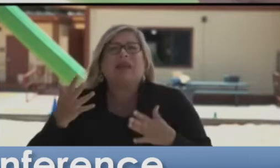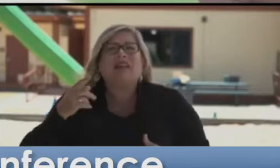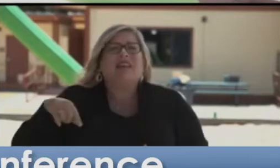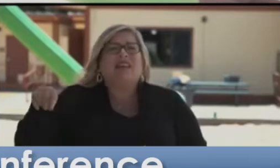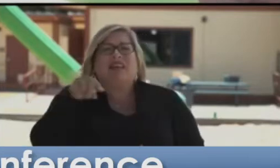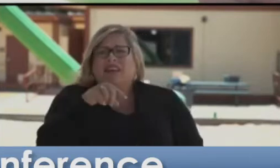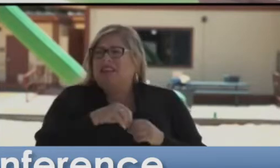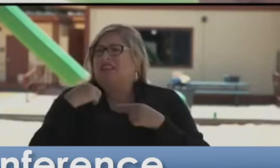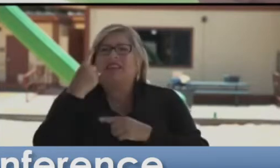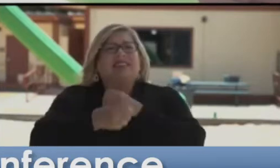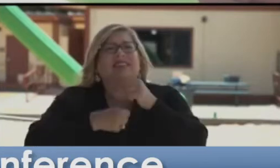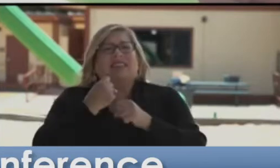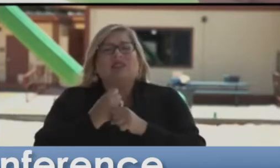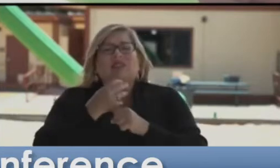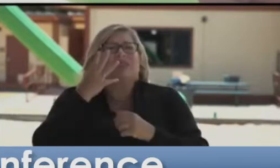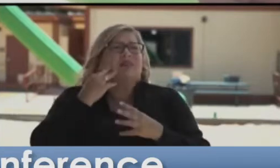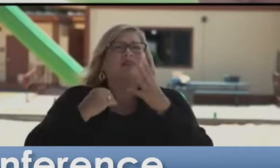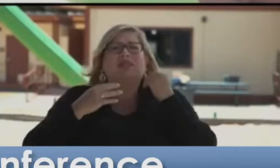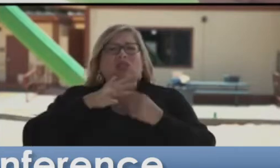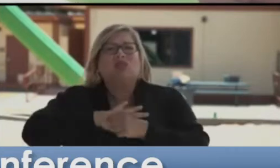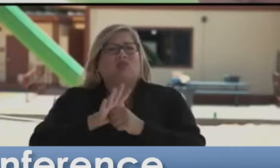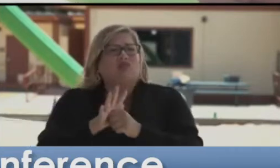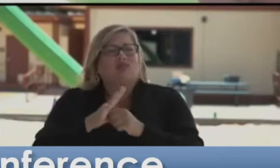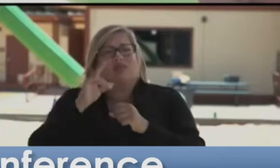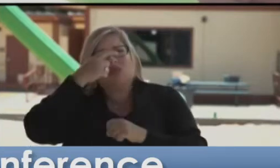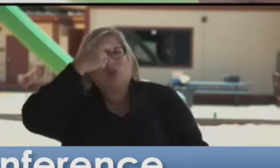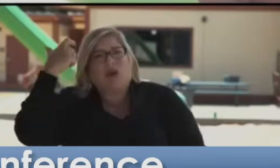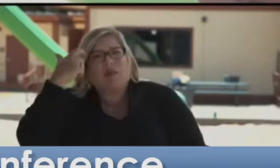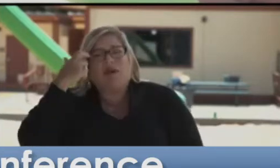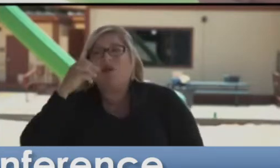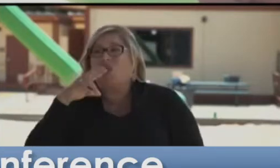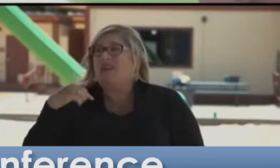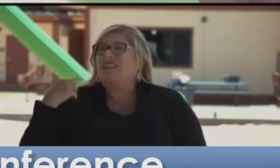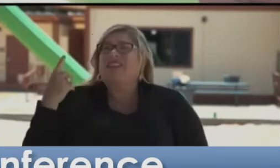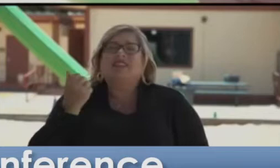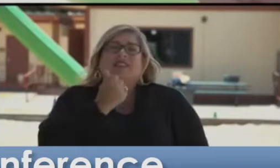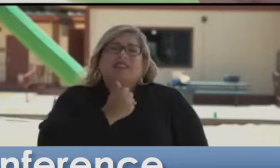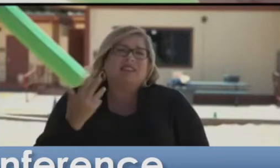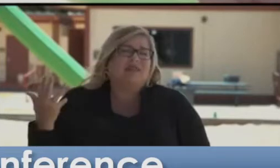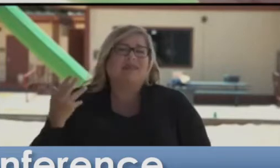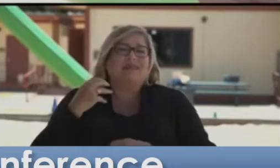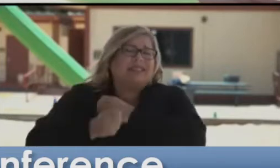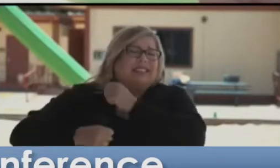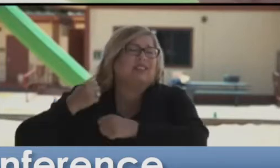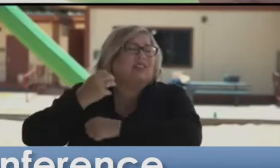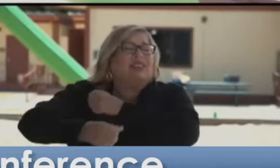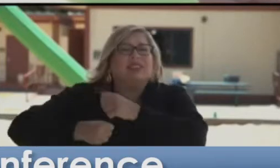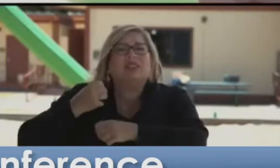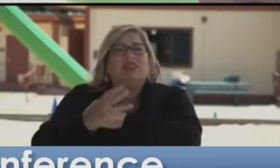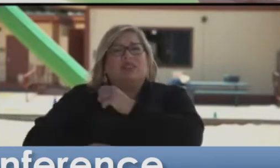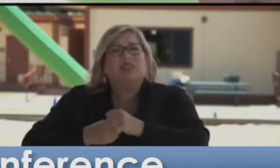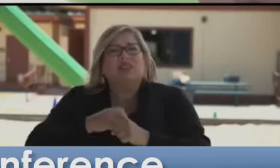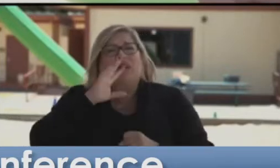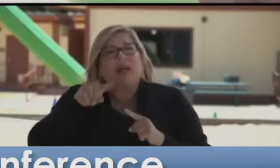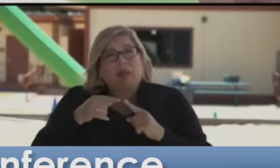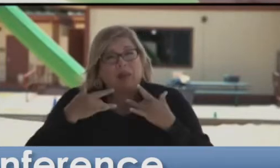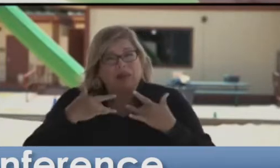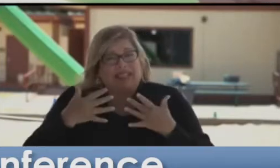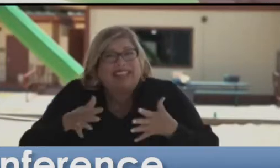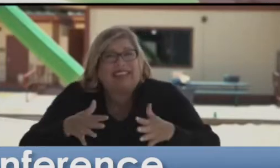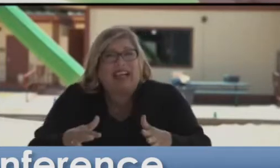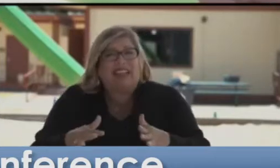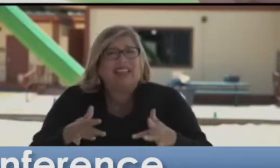over the course of last year, but for that matter, over the course of the last few decades. Issues of anxiety and deep